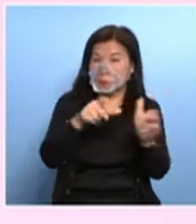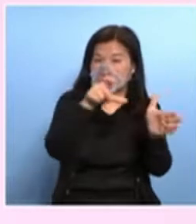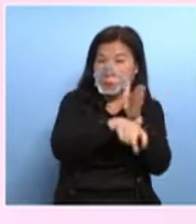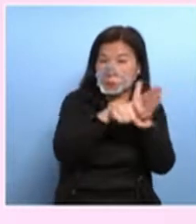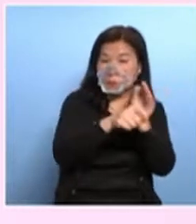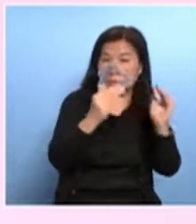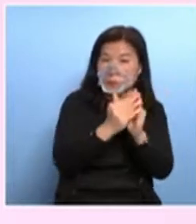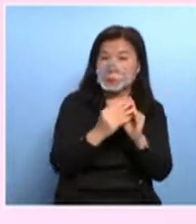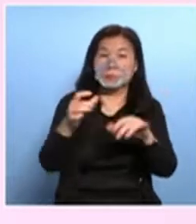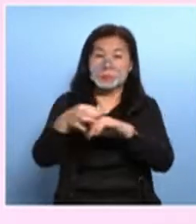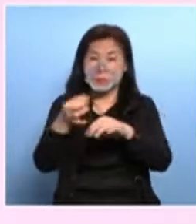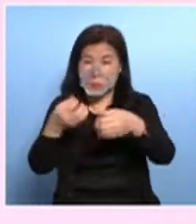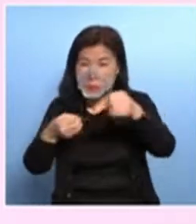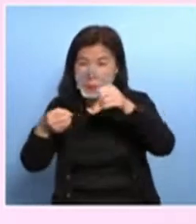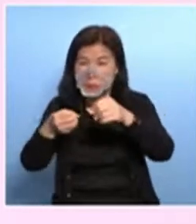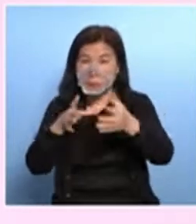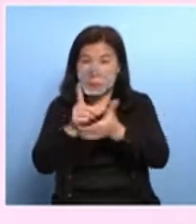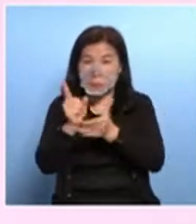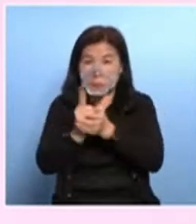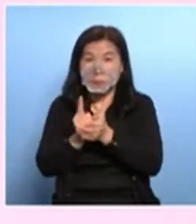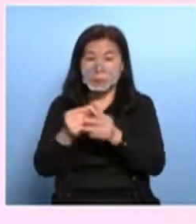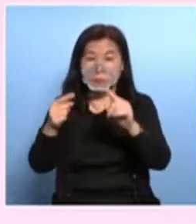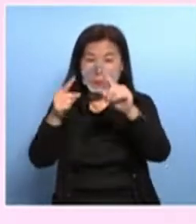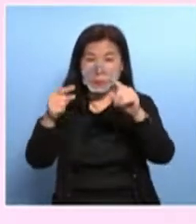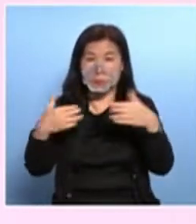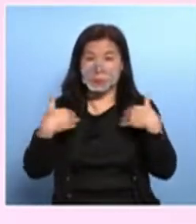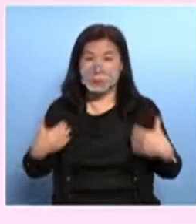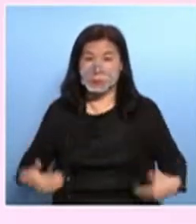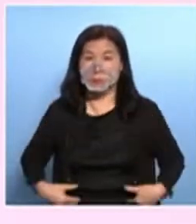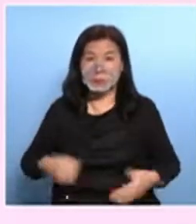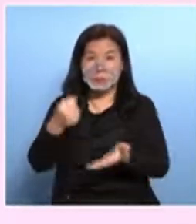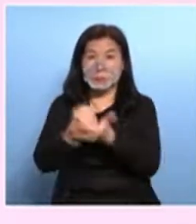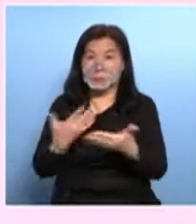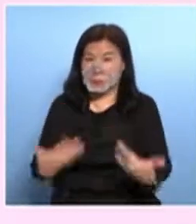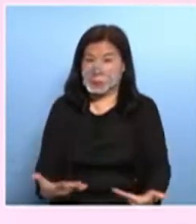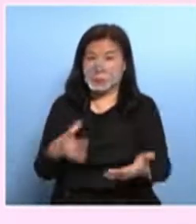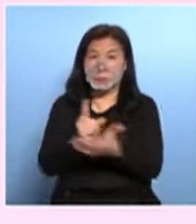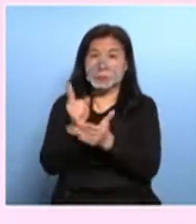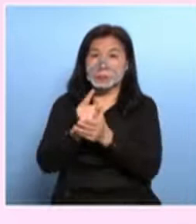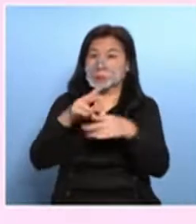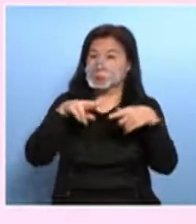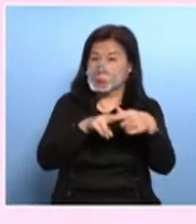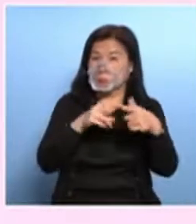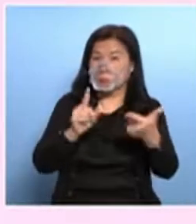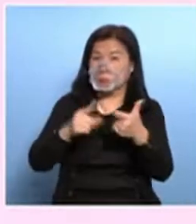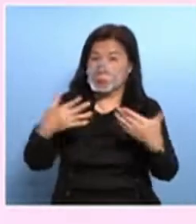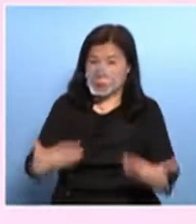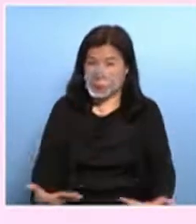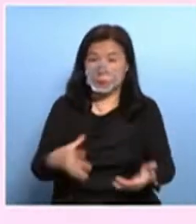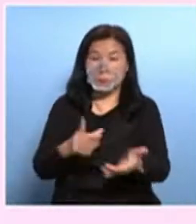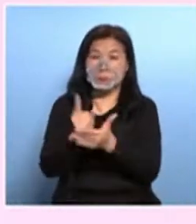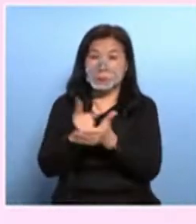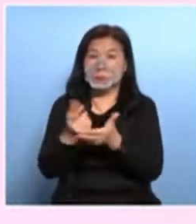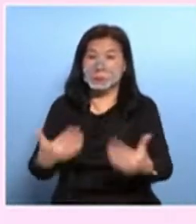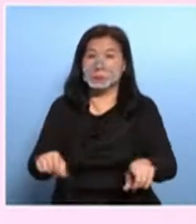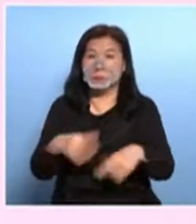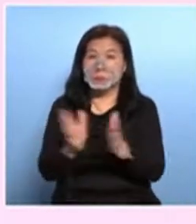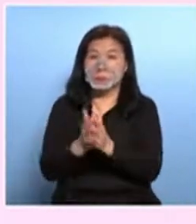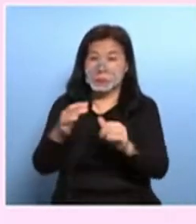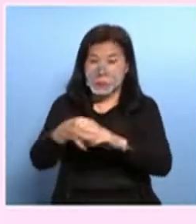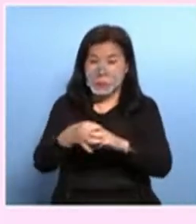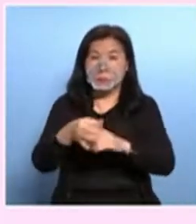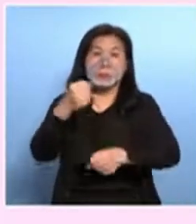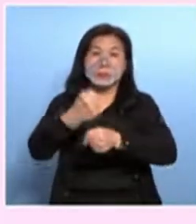batch of fintech professional qualifications for the banking sector is expected to be rolled out this year. We will also implement the pilot scheme on